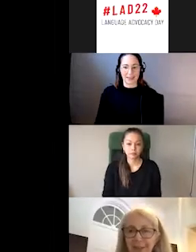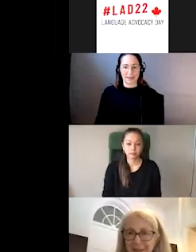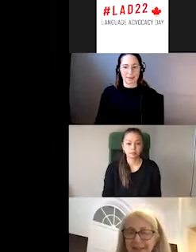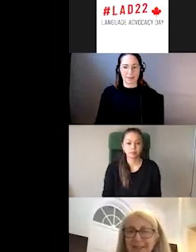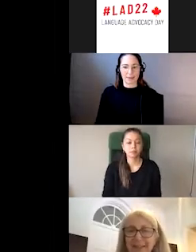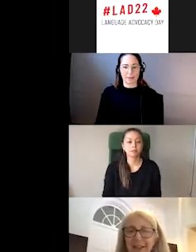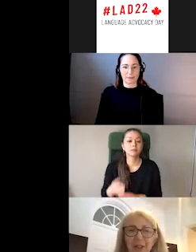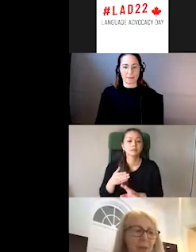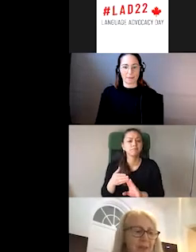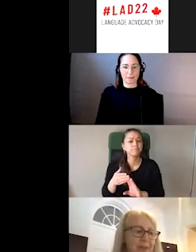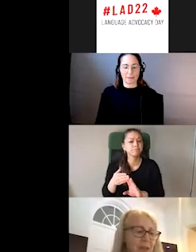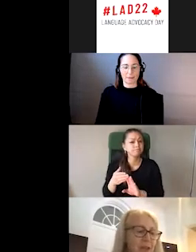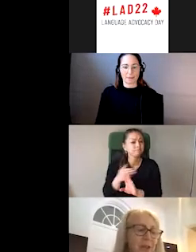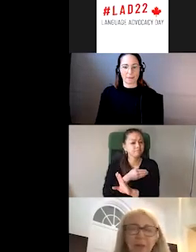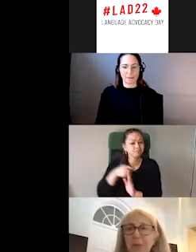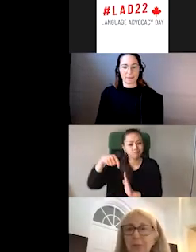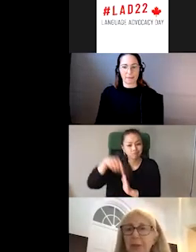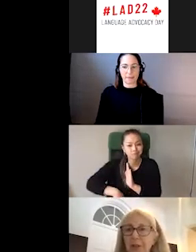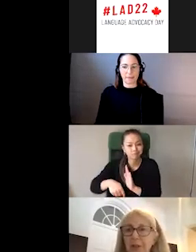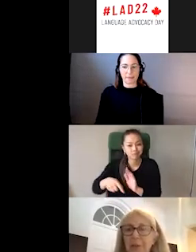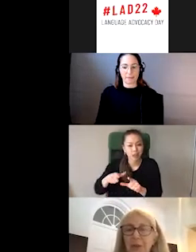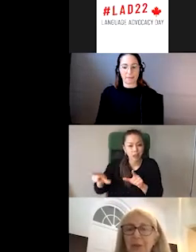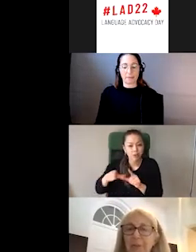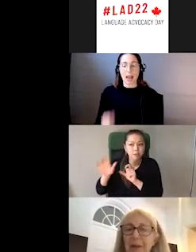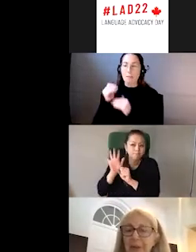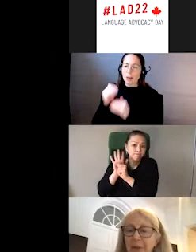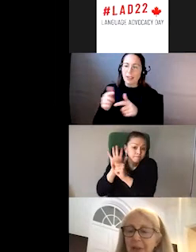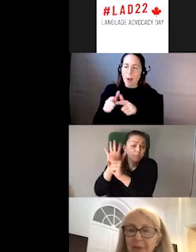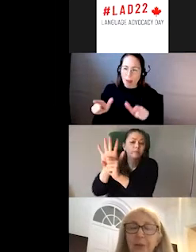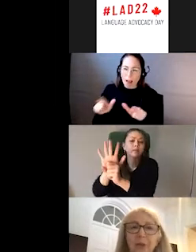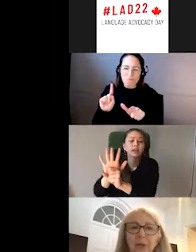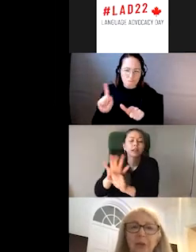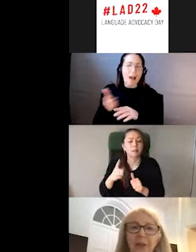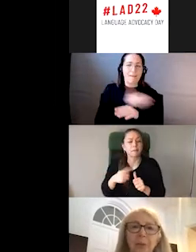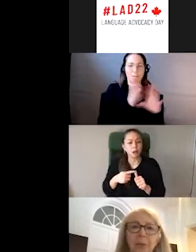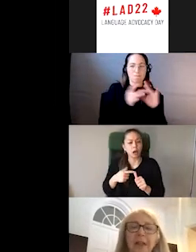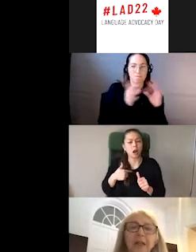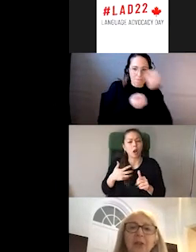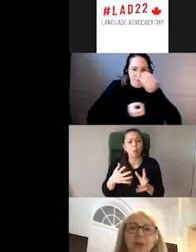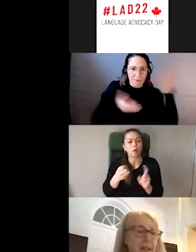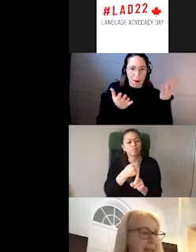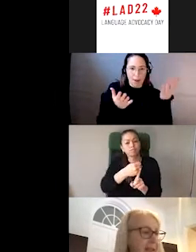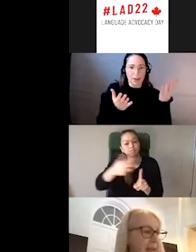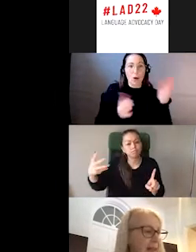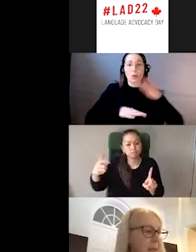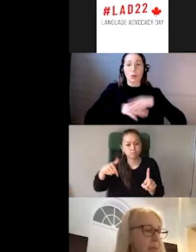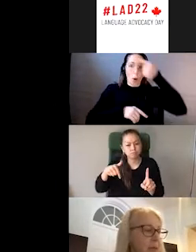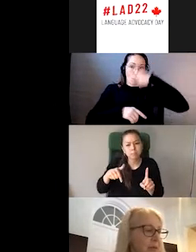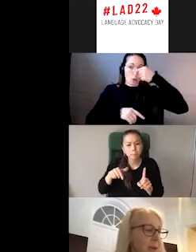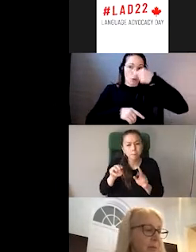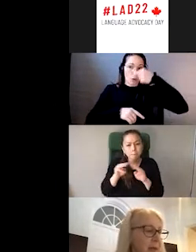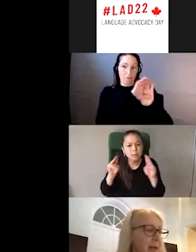language advocacy, I do want to share some information about the background of the museum. So the Canadian